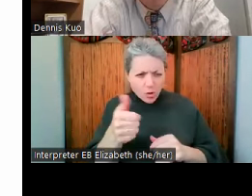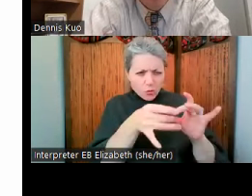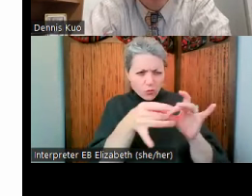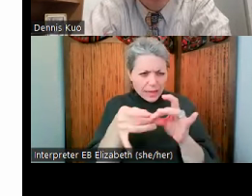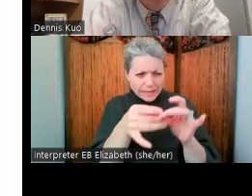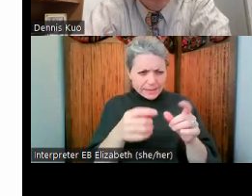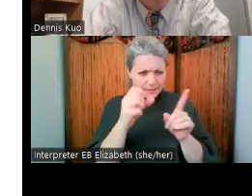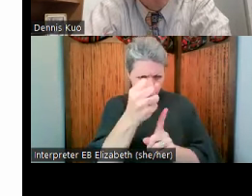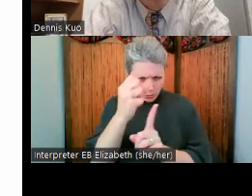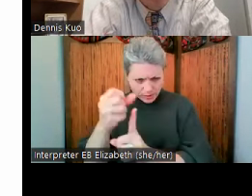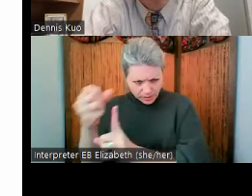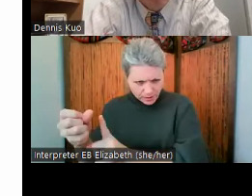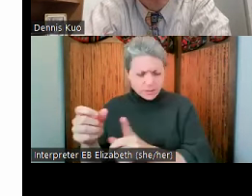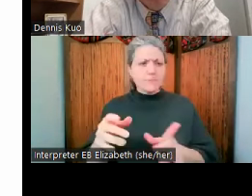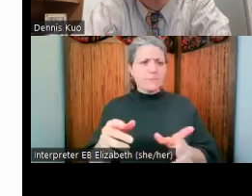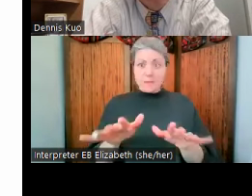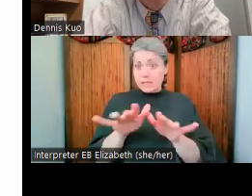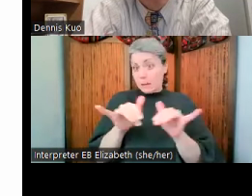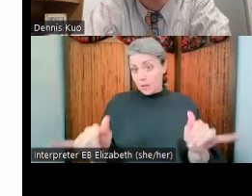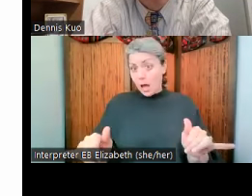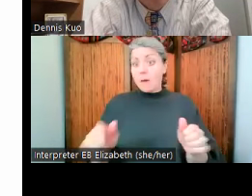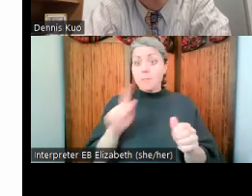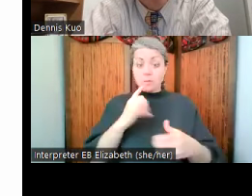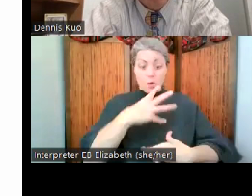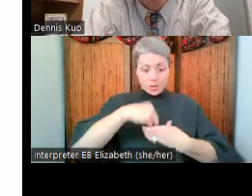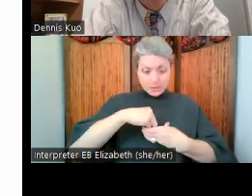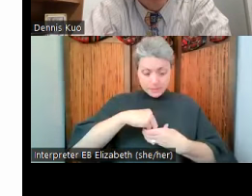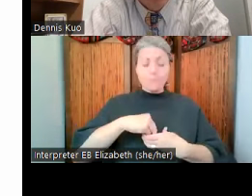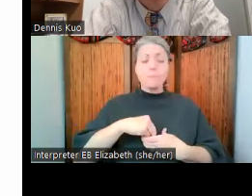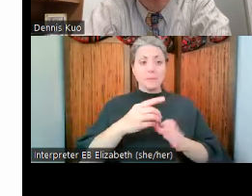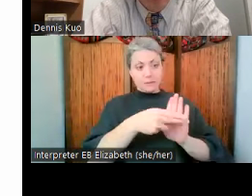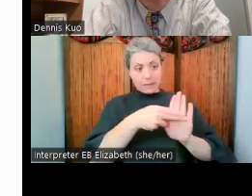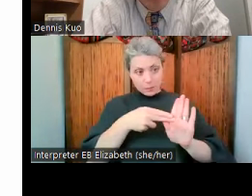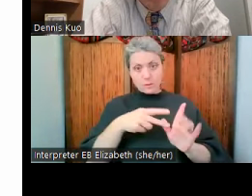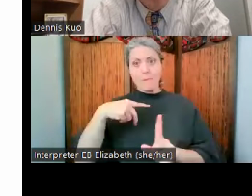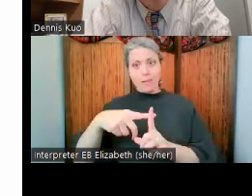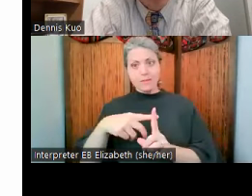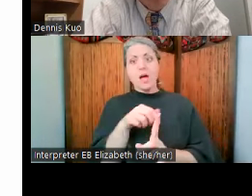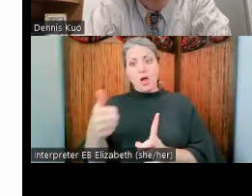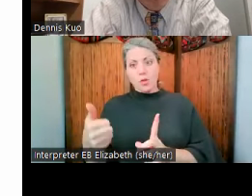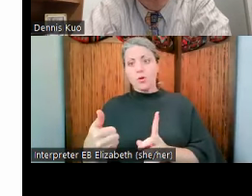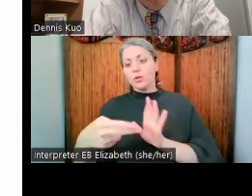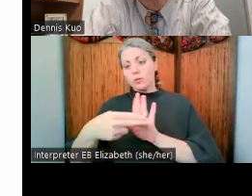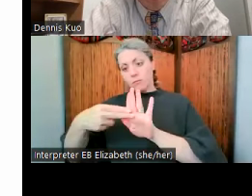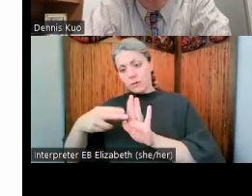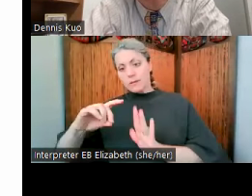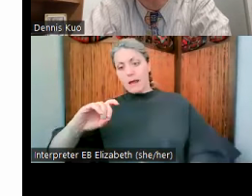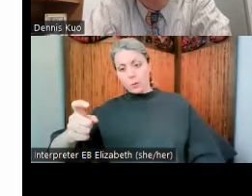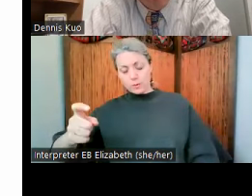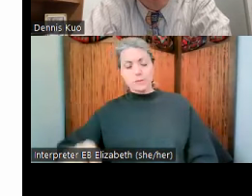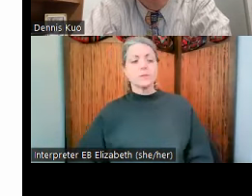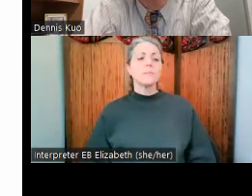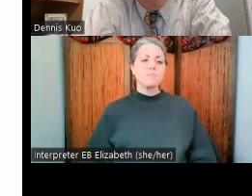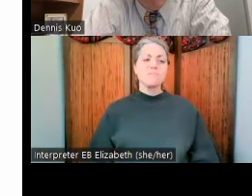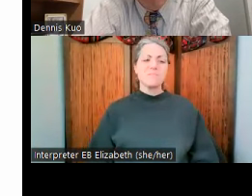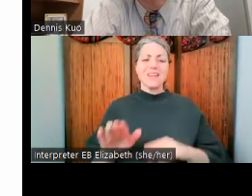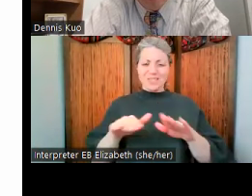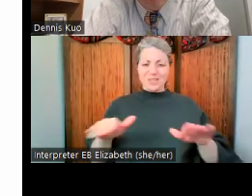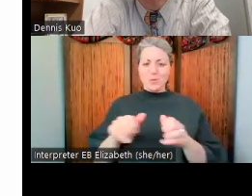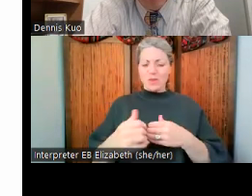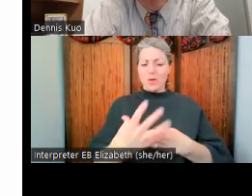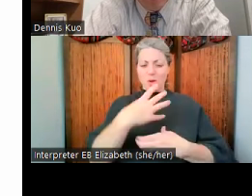co-occurring conditions that may occur in with an autism diagnosis. And children with autism often require